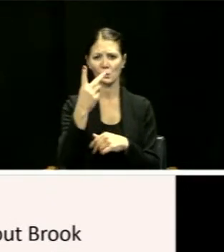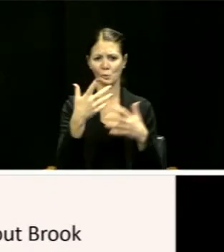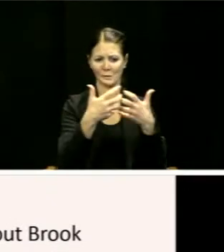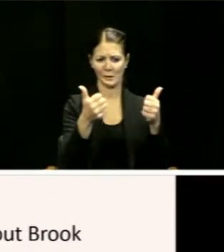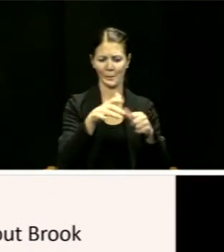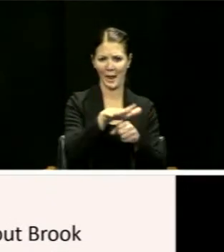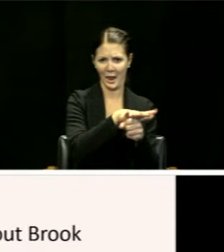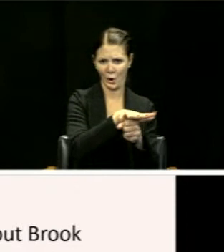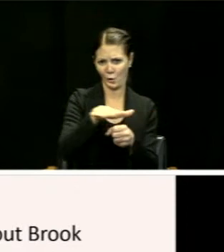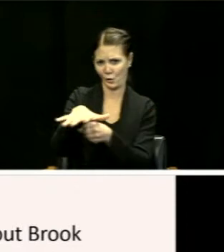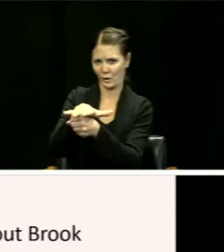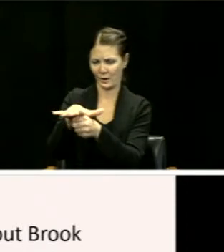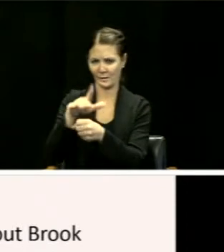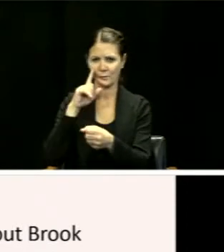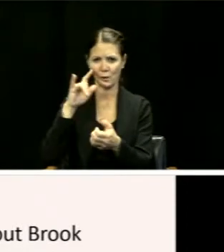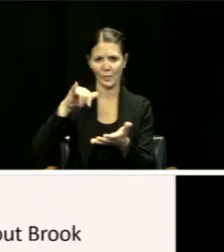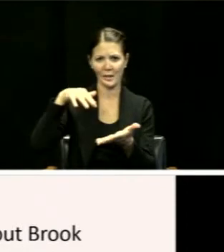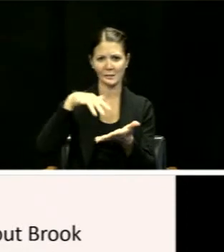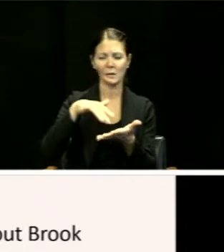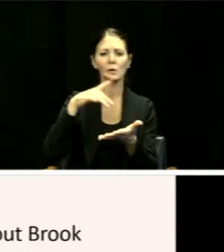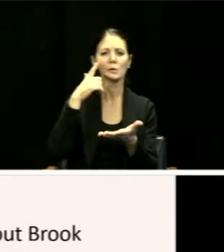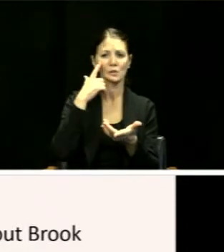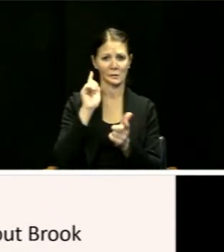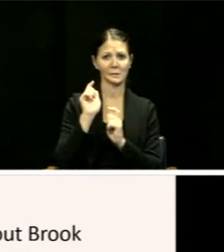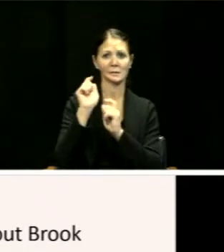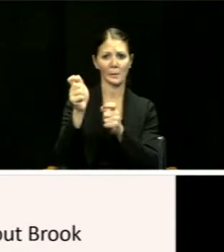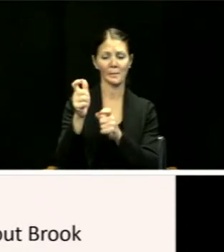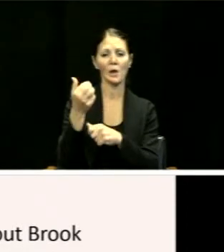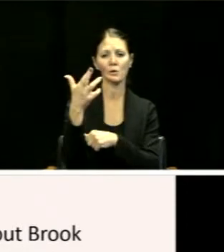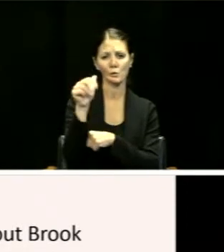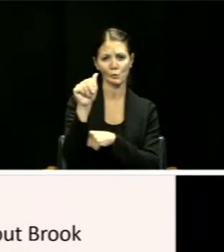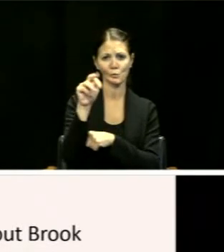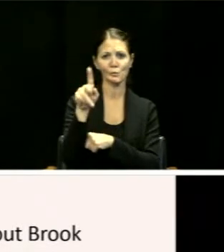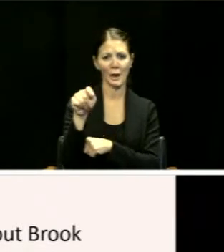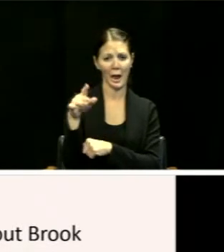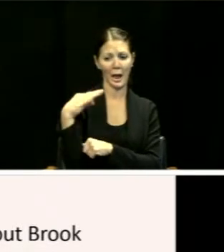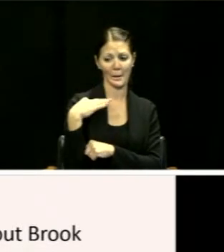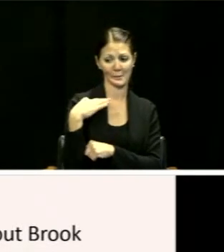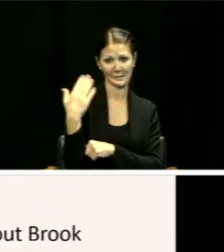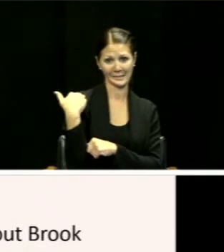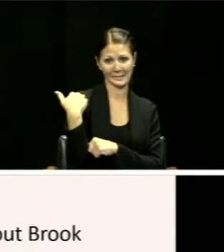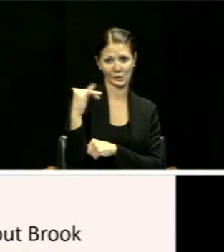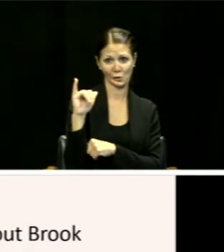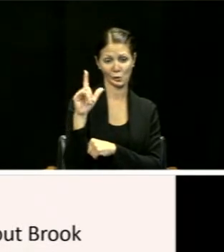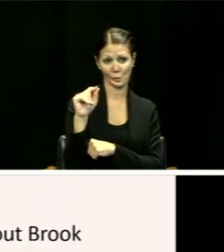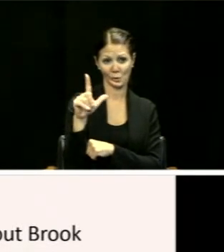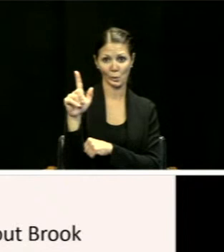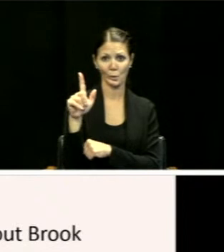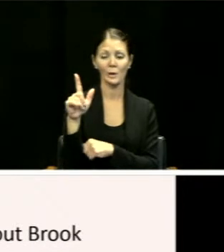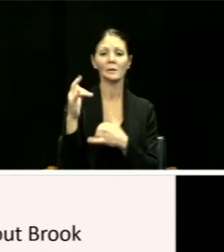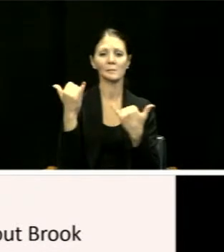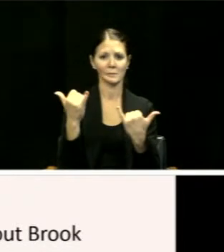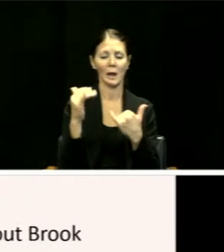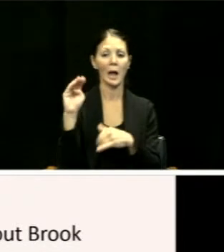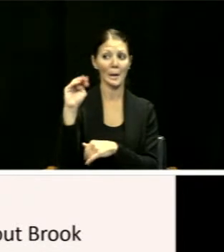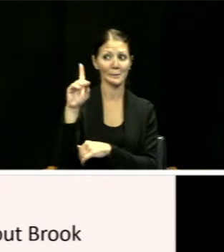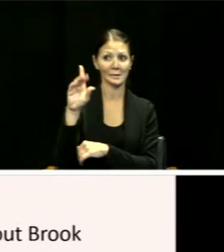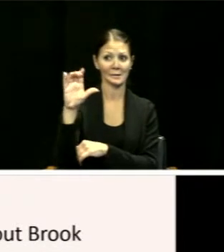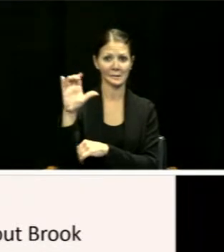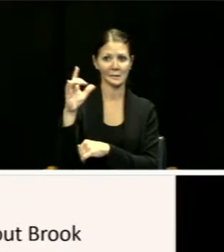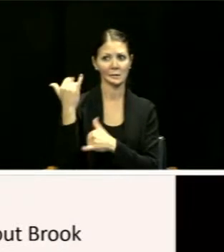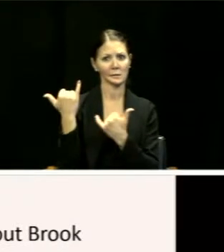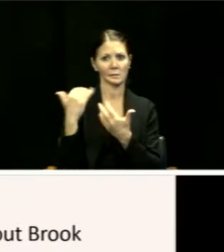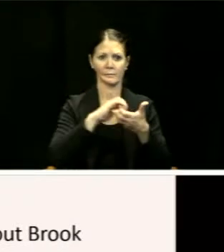area. We did submit a grant application in January of 2021, and as Mr. Martin has mentioned, MDC coordination has been